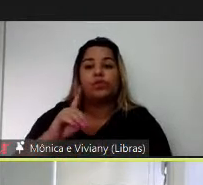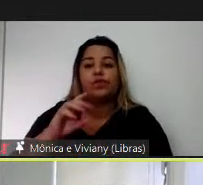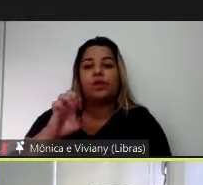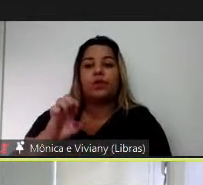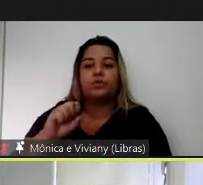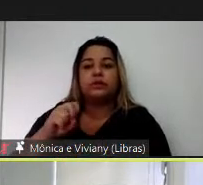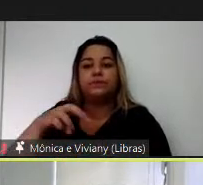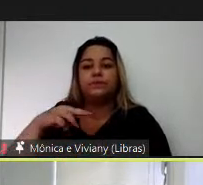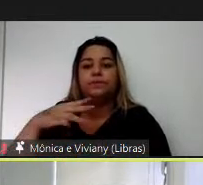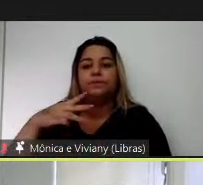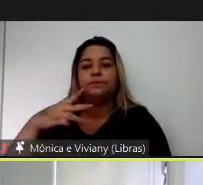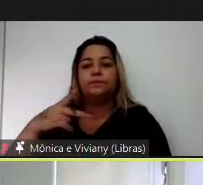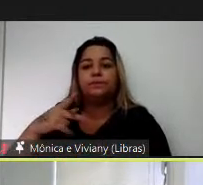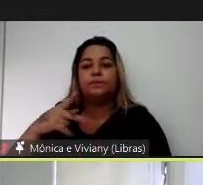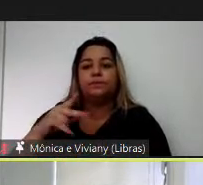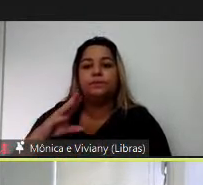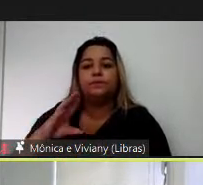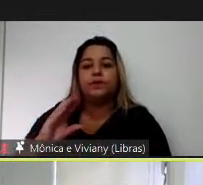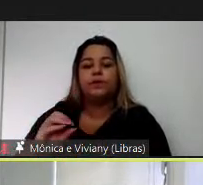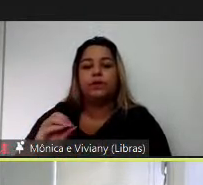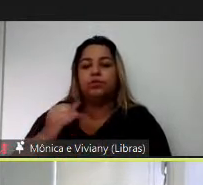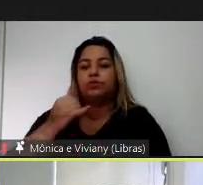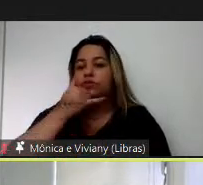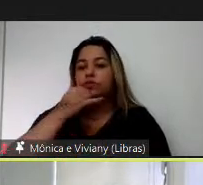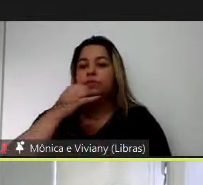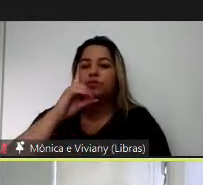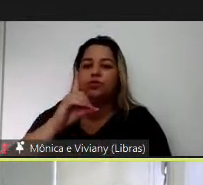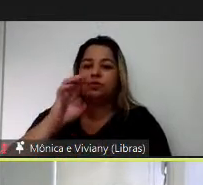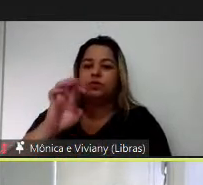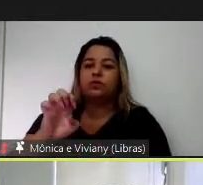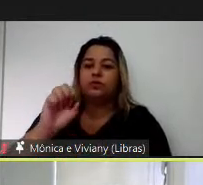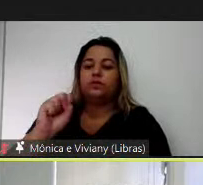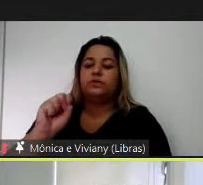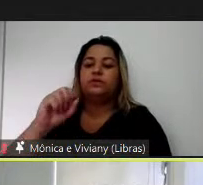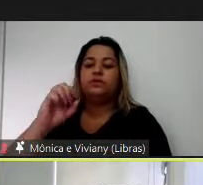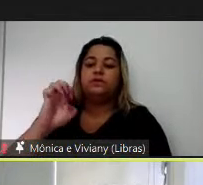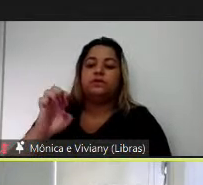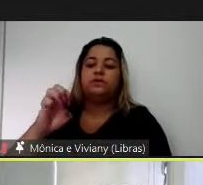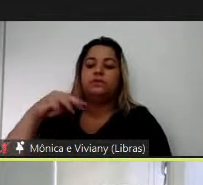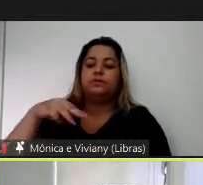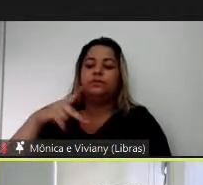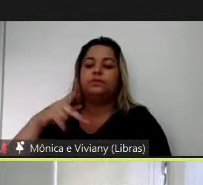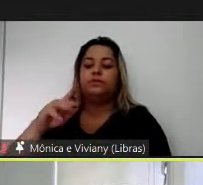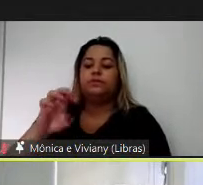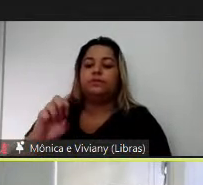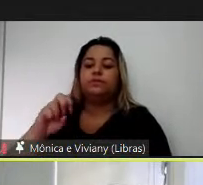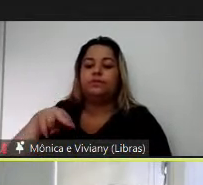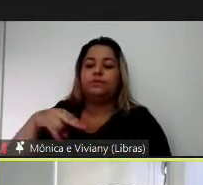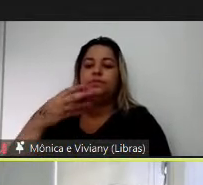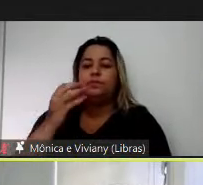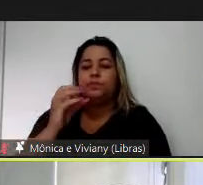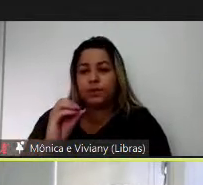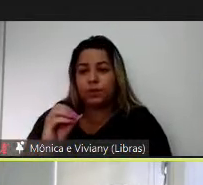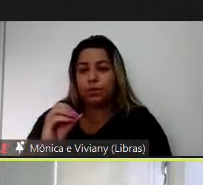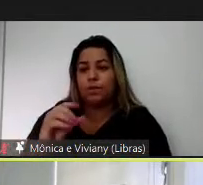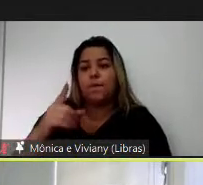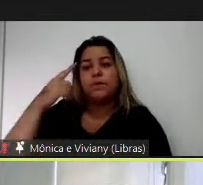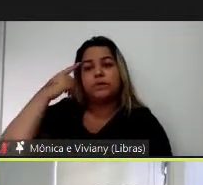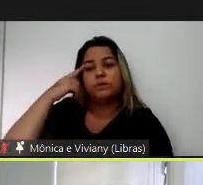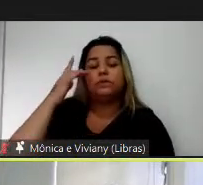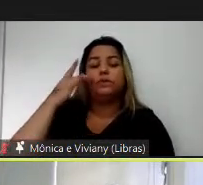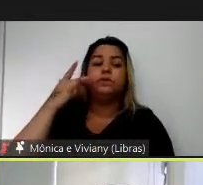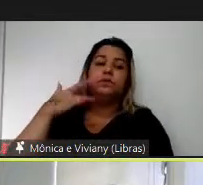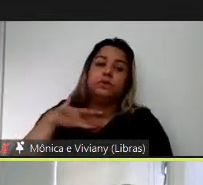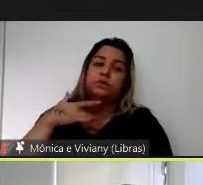The indicators of development, which can we see here how the teams are going, thinking